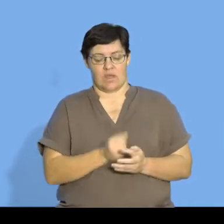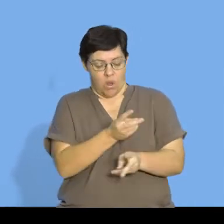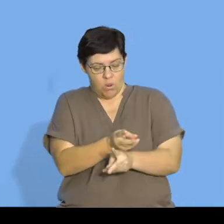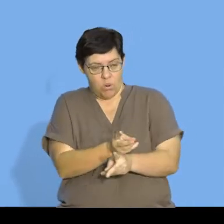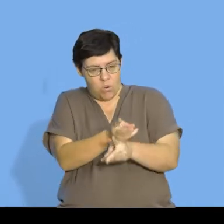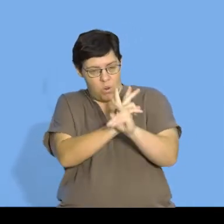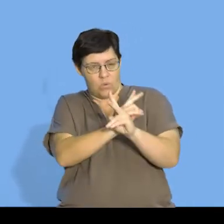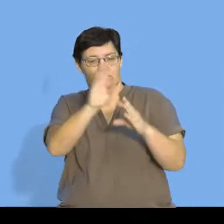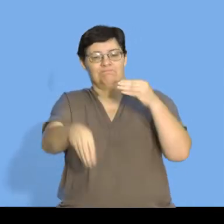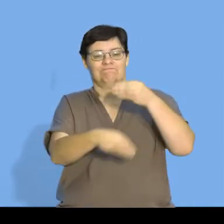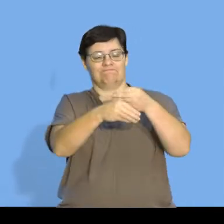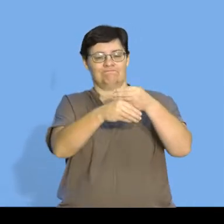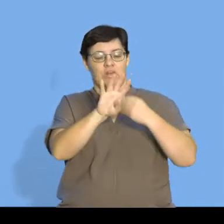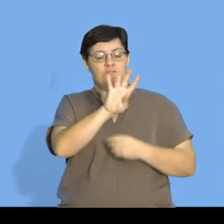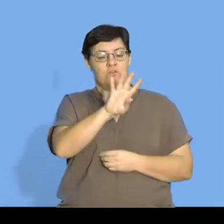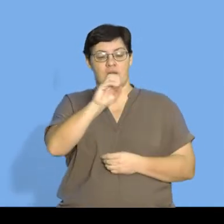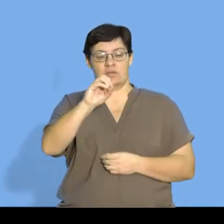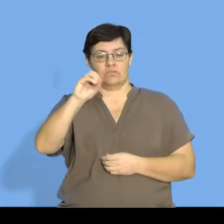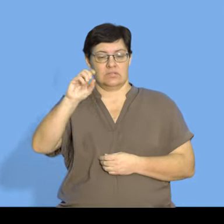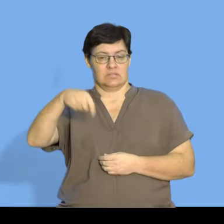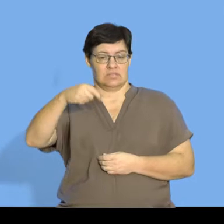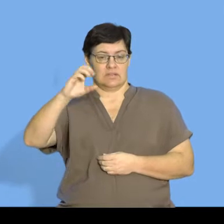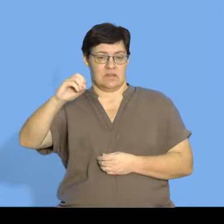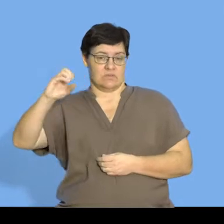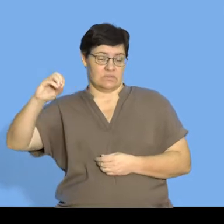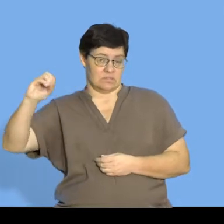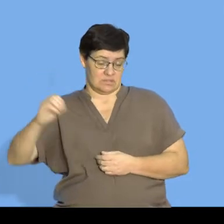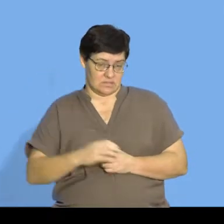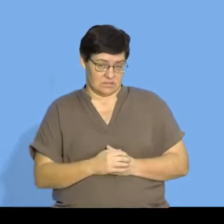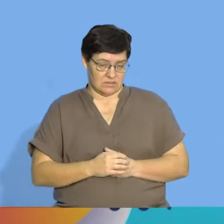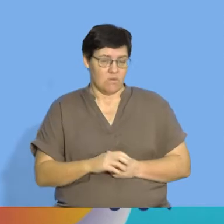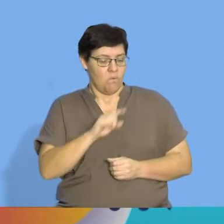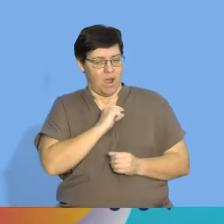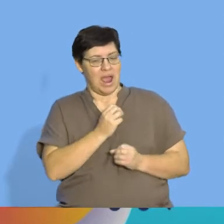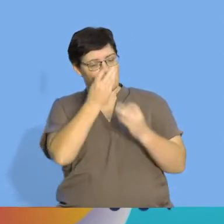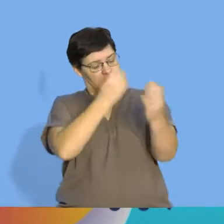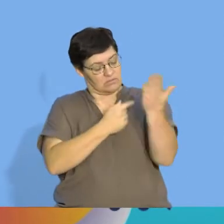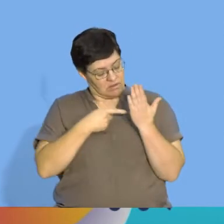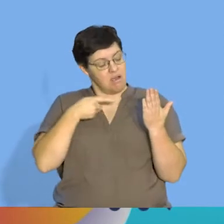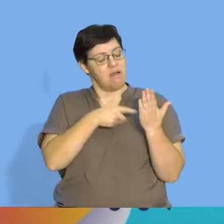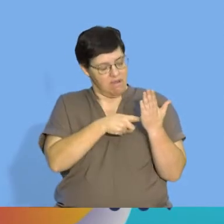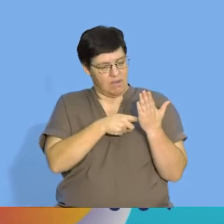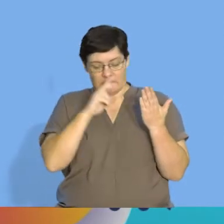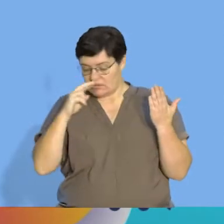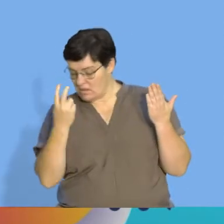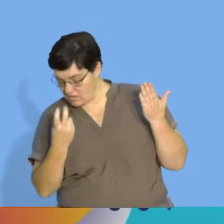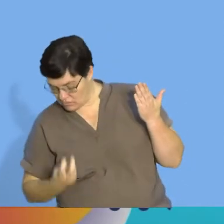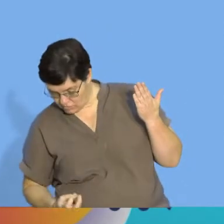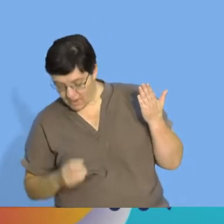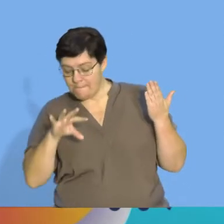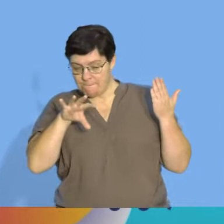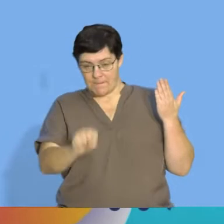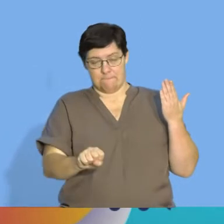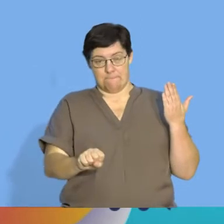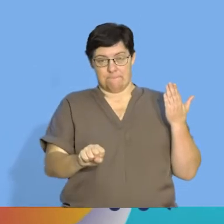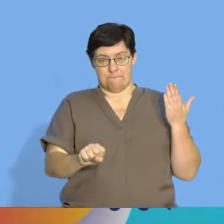there's an additional loan of 400,000 rand, okay? Based on your given information, obviously, you'll have to look for